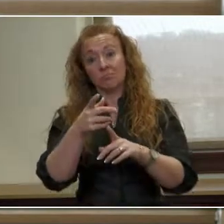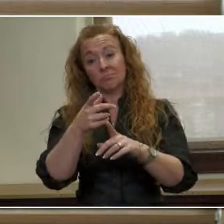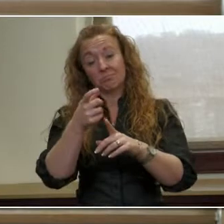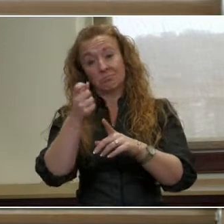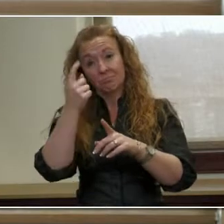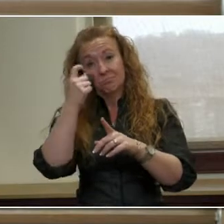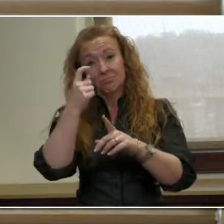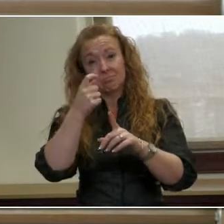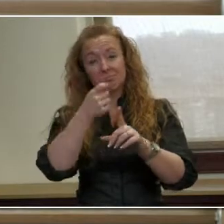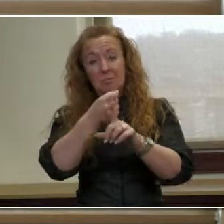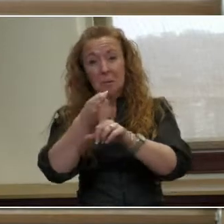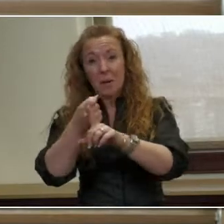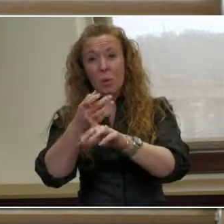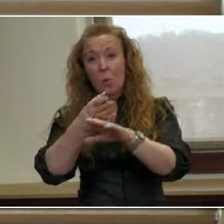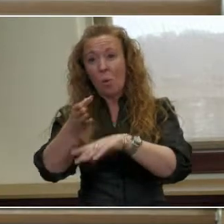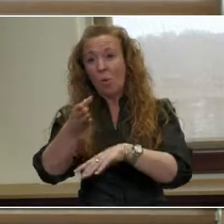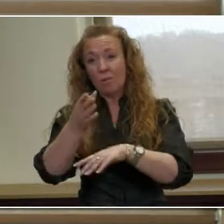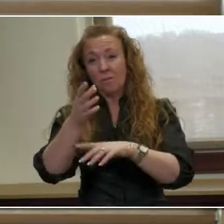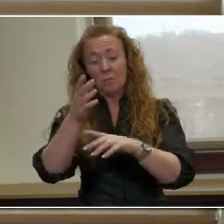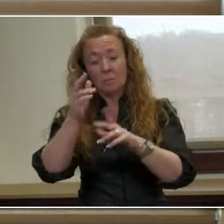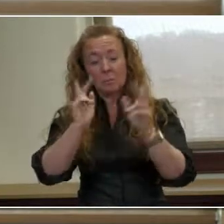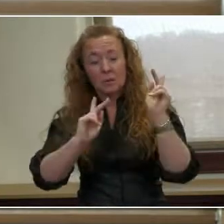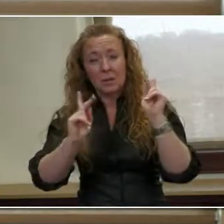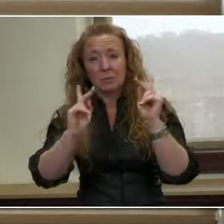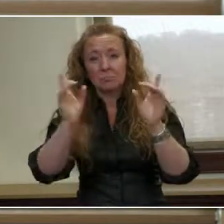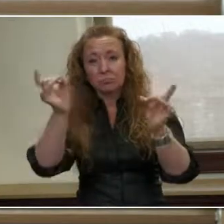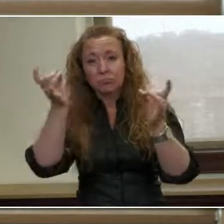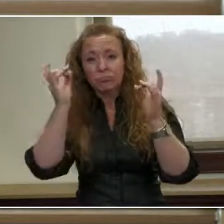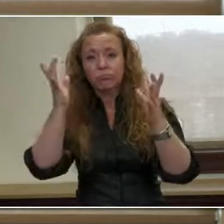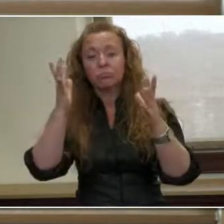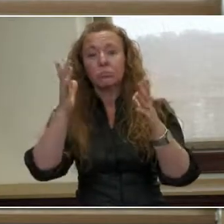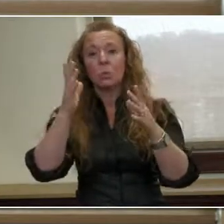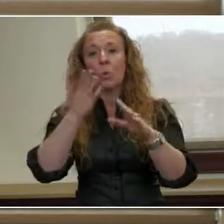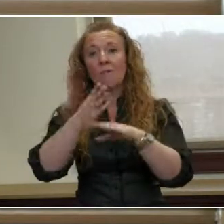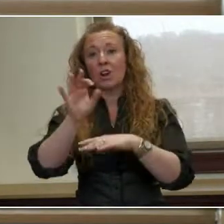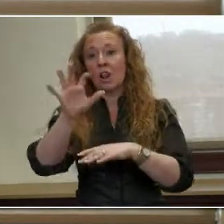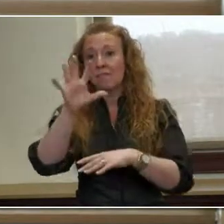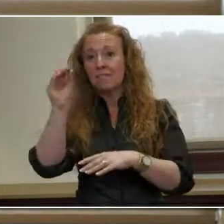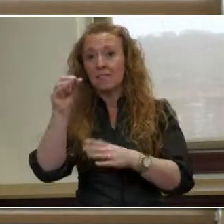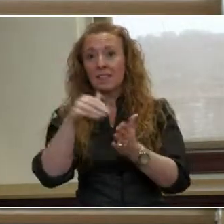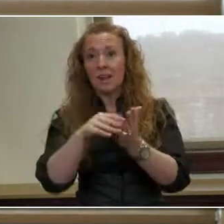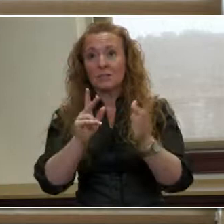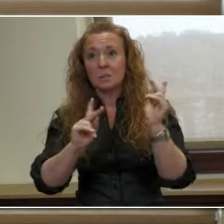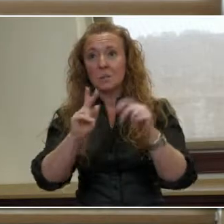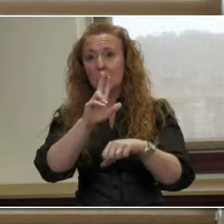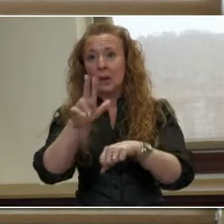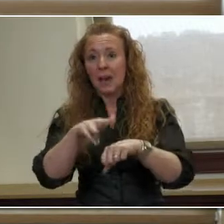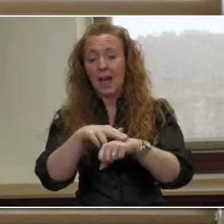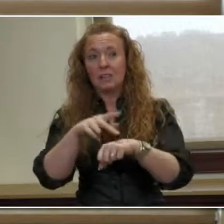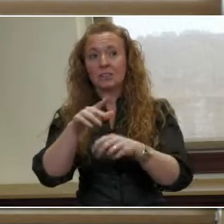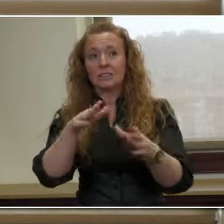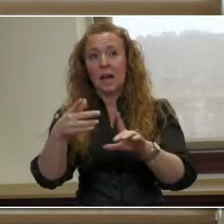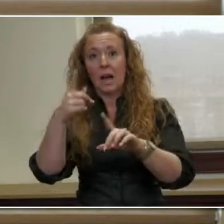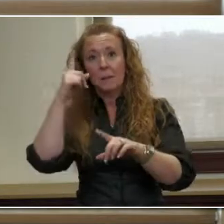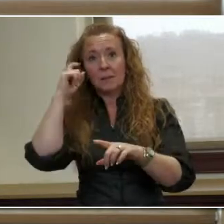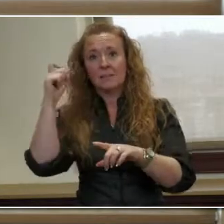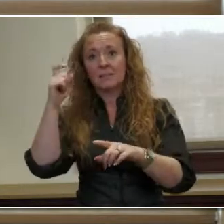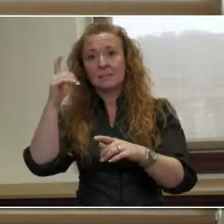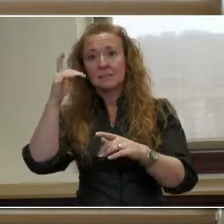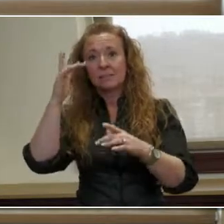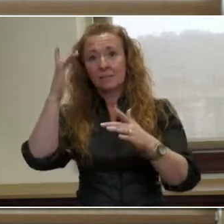in Allegheny County, over 950,000 people nationally who have died due to the pandemic. And then, of